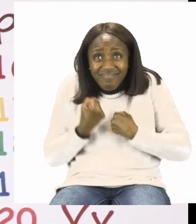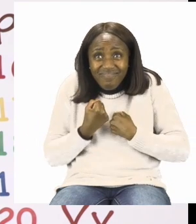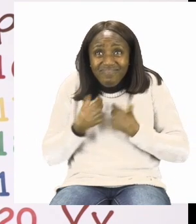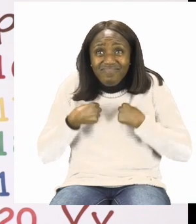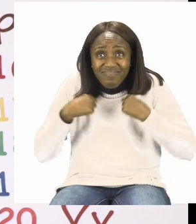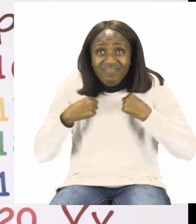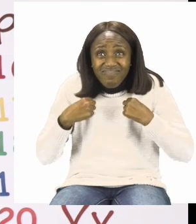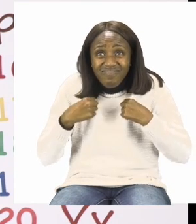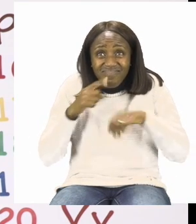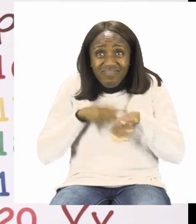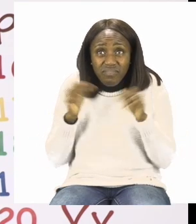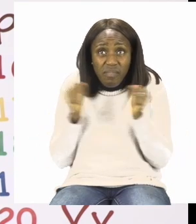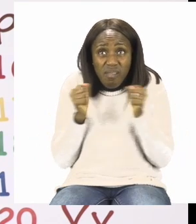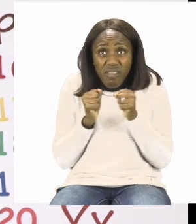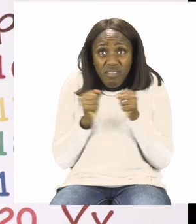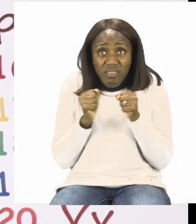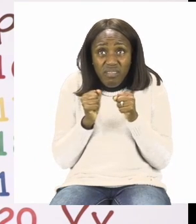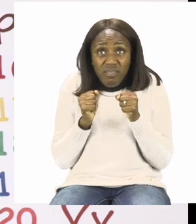weather?